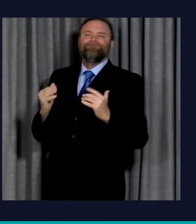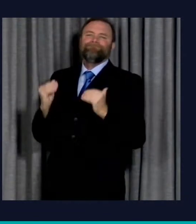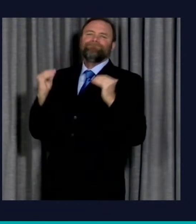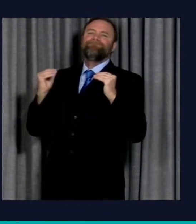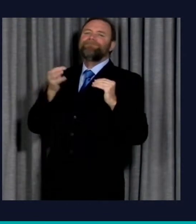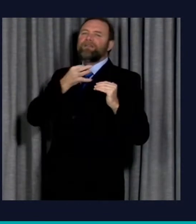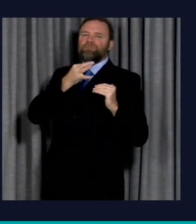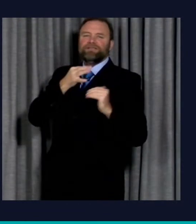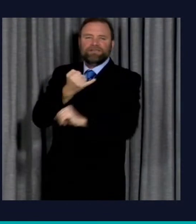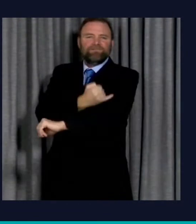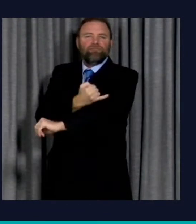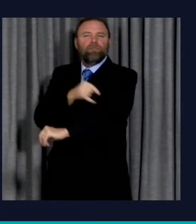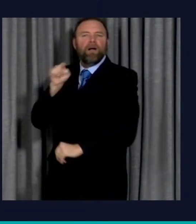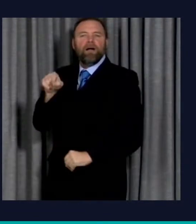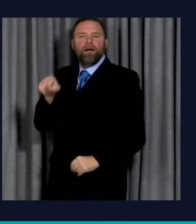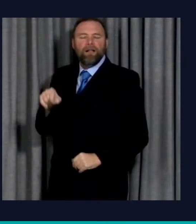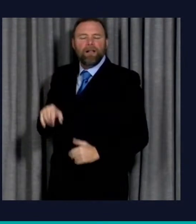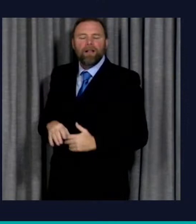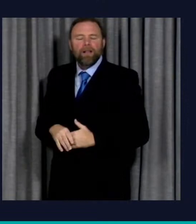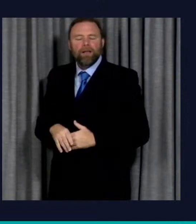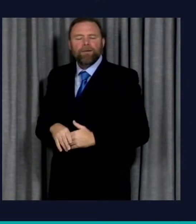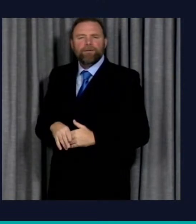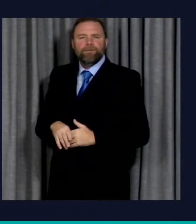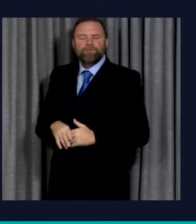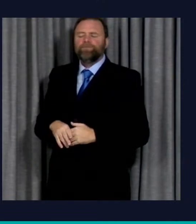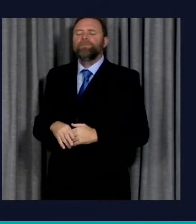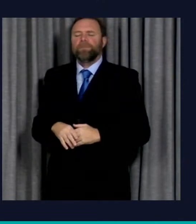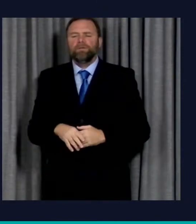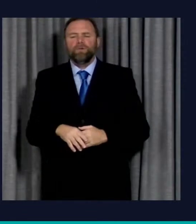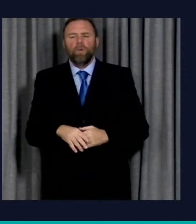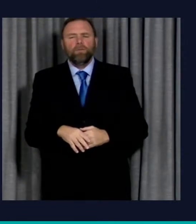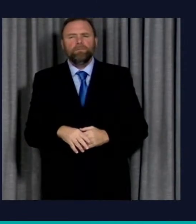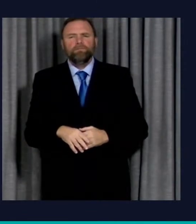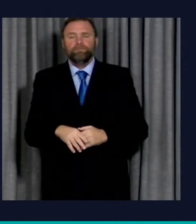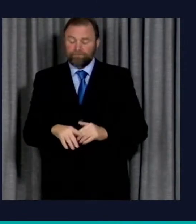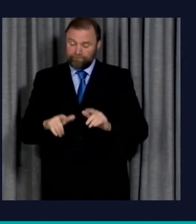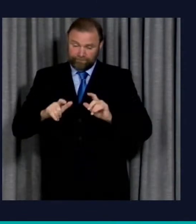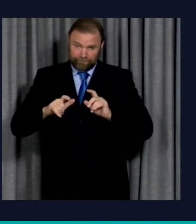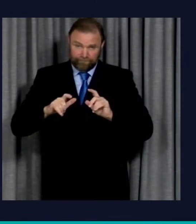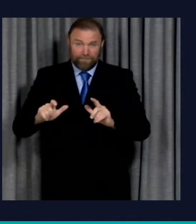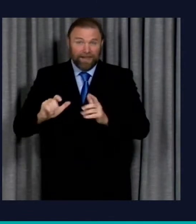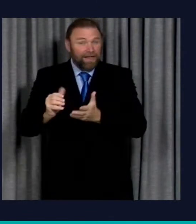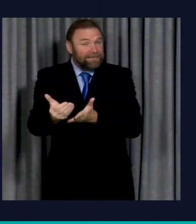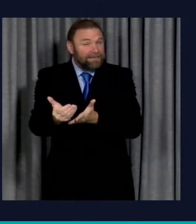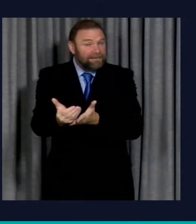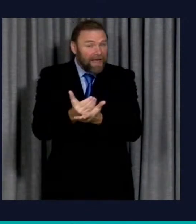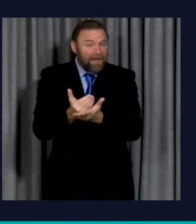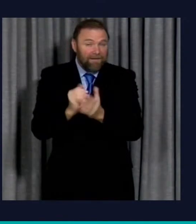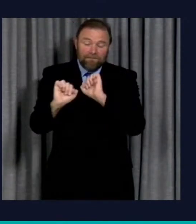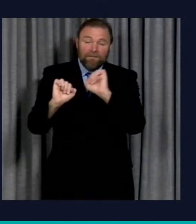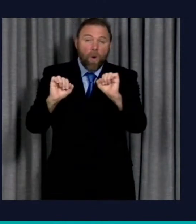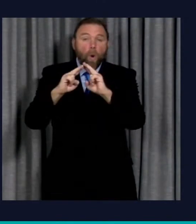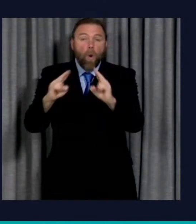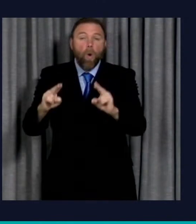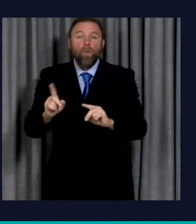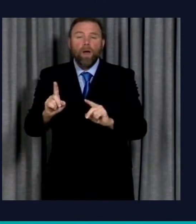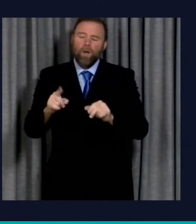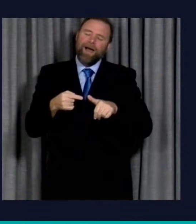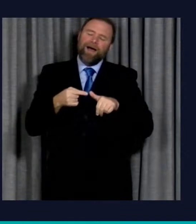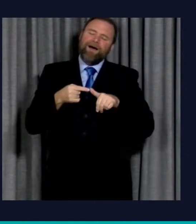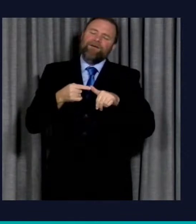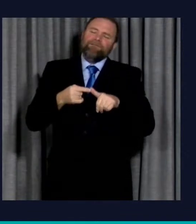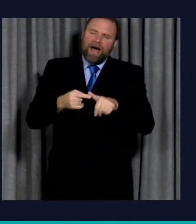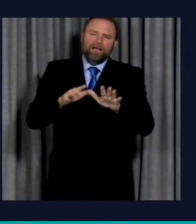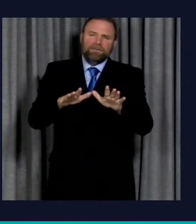most vulnerable to infection. To stay safe in our own homes, we are advising